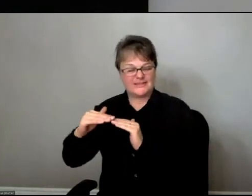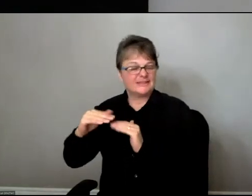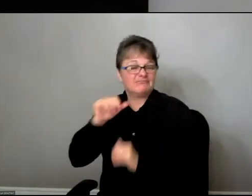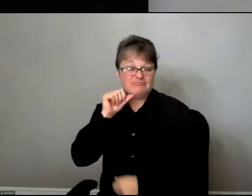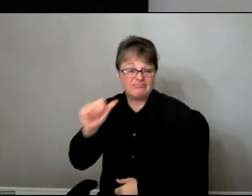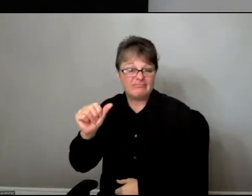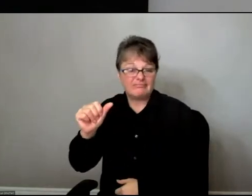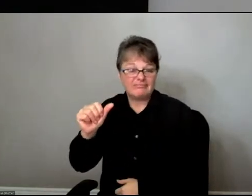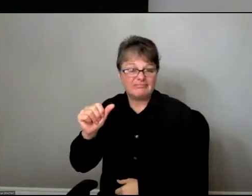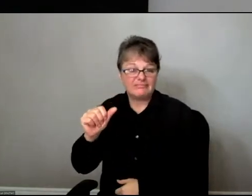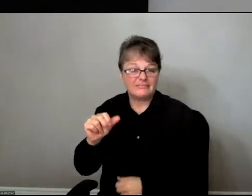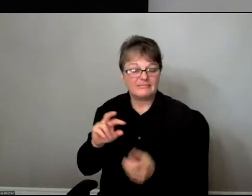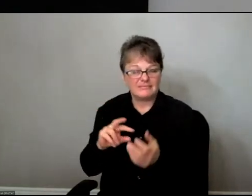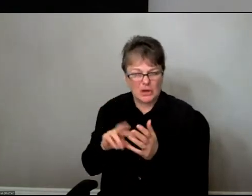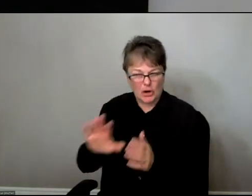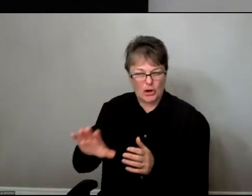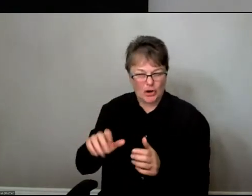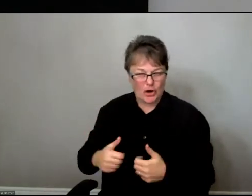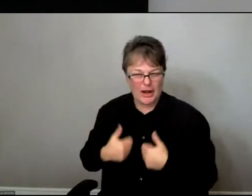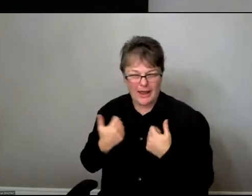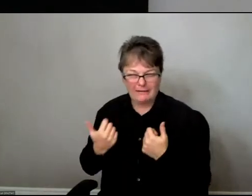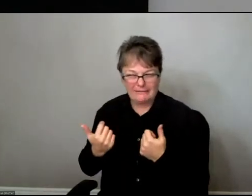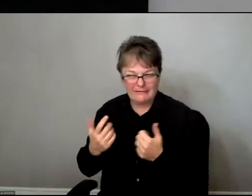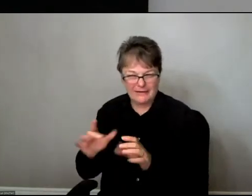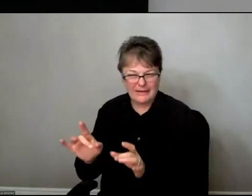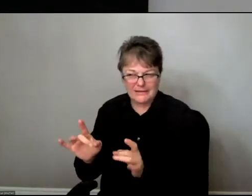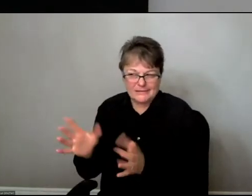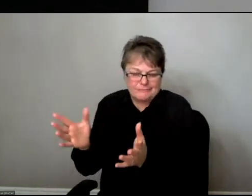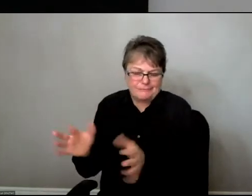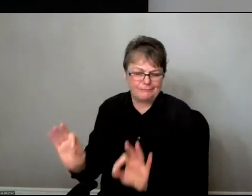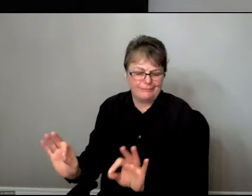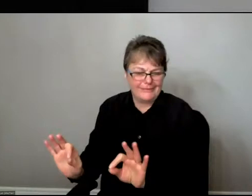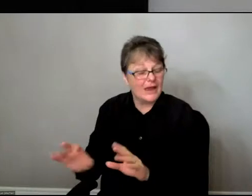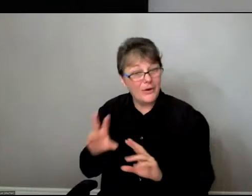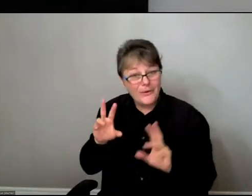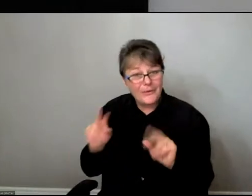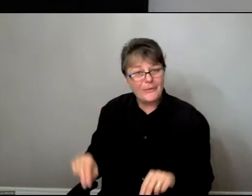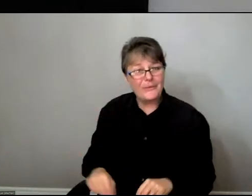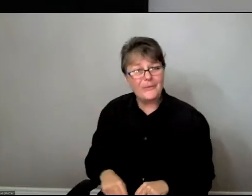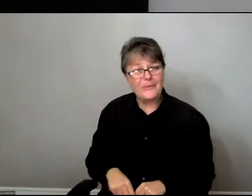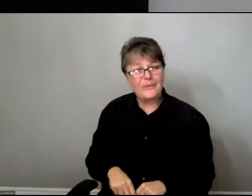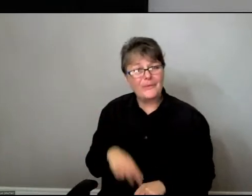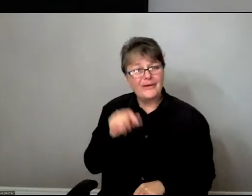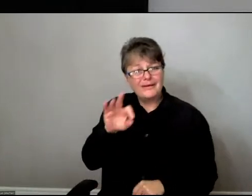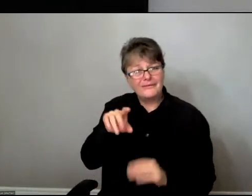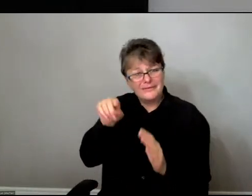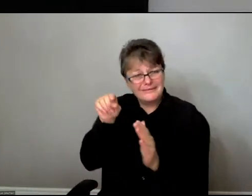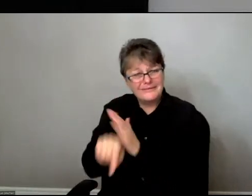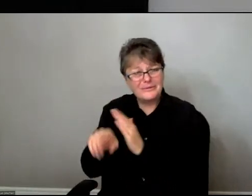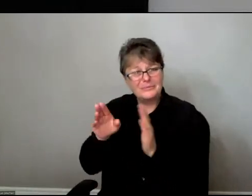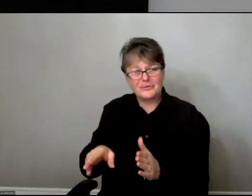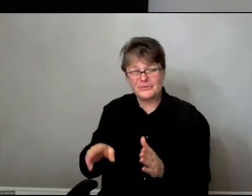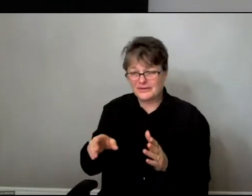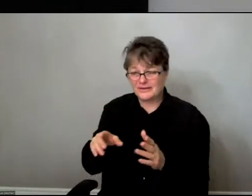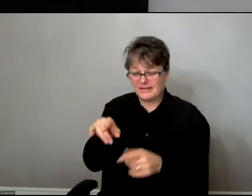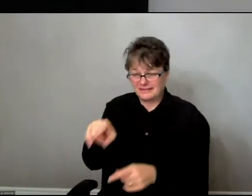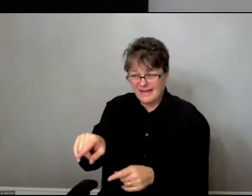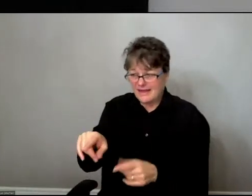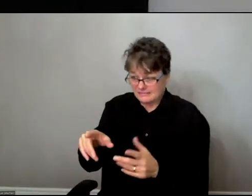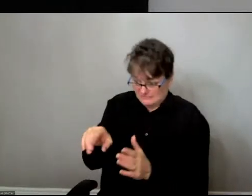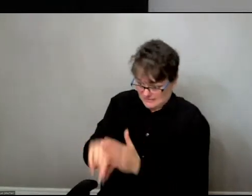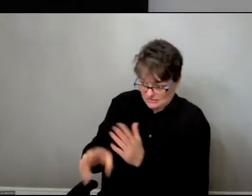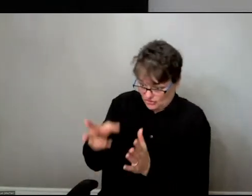Murdering someone cannot be taken back. It's forever. And the family that is left behind will never be the